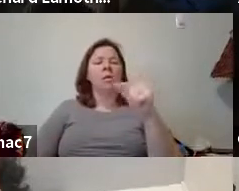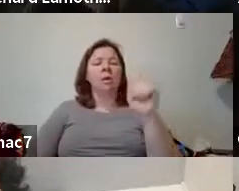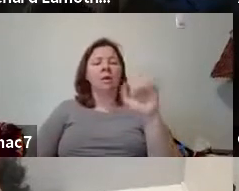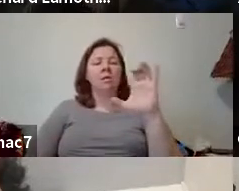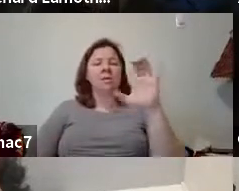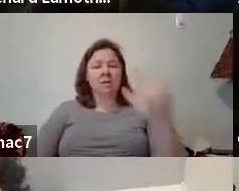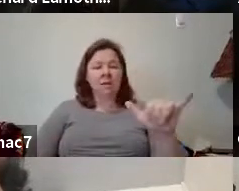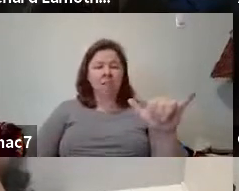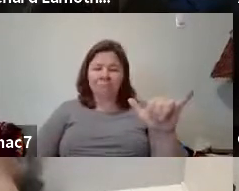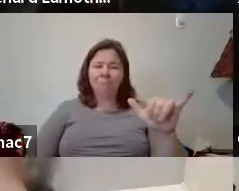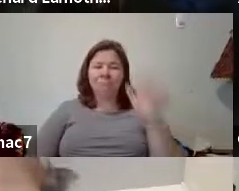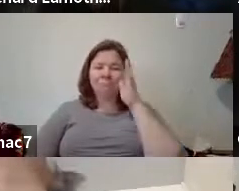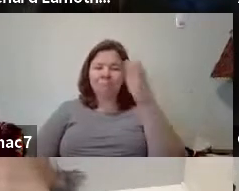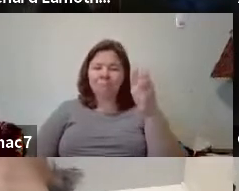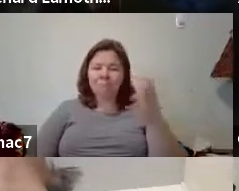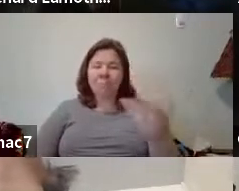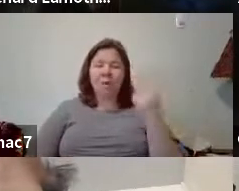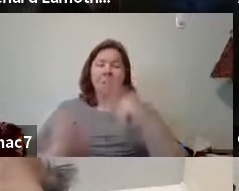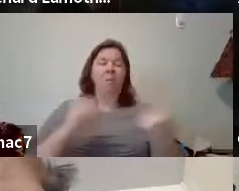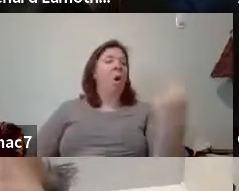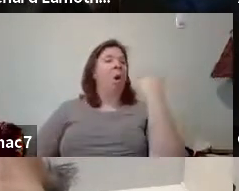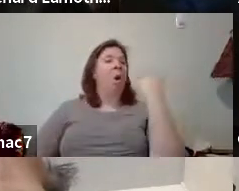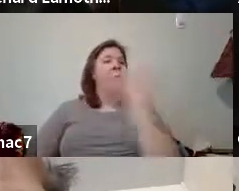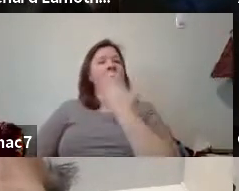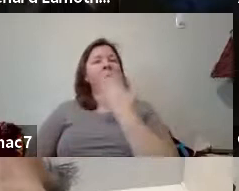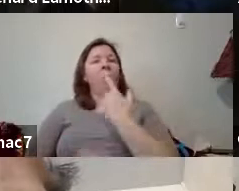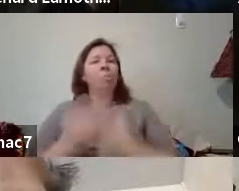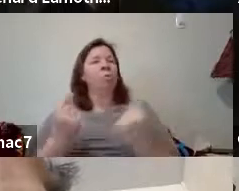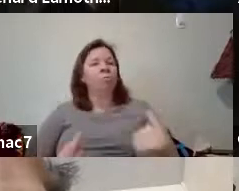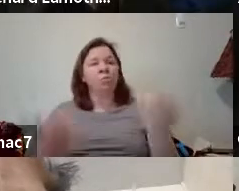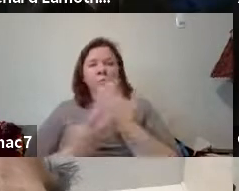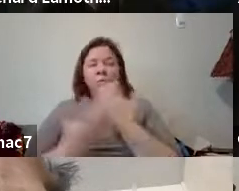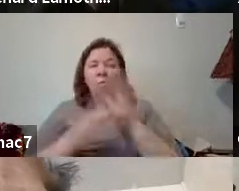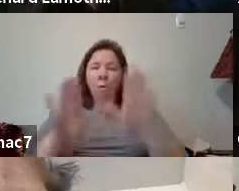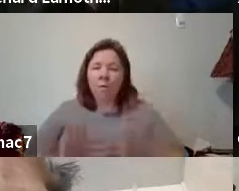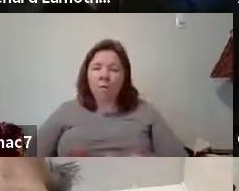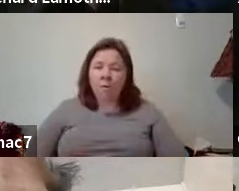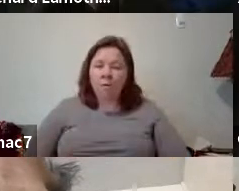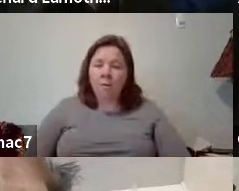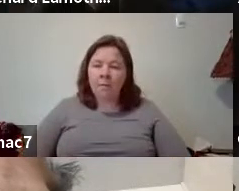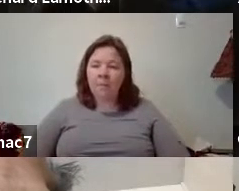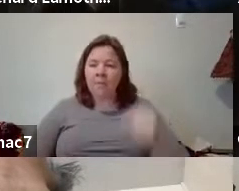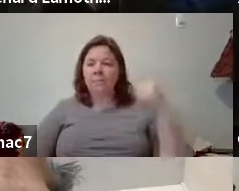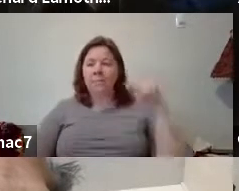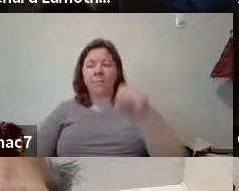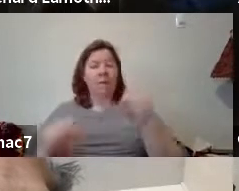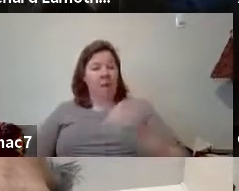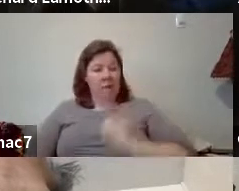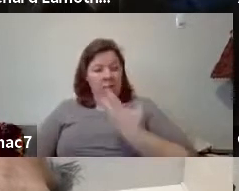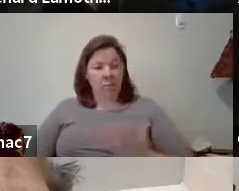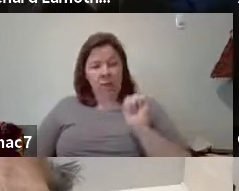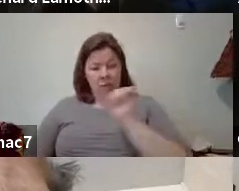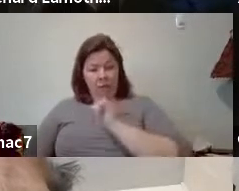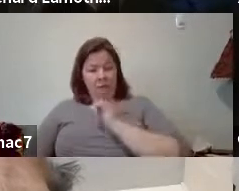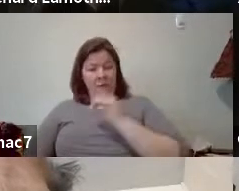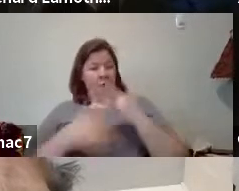are. So those are the 3 things that are the opportunities: to express ourselves, to let our heart come